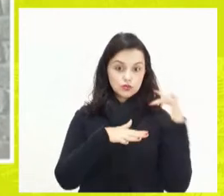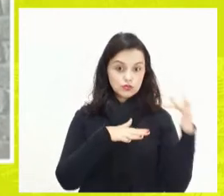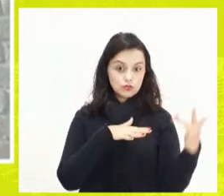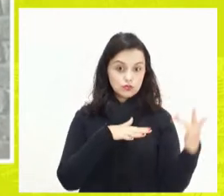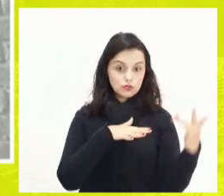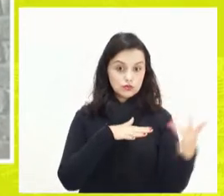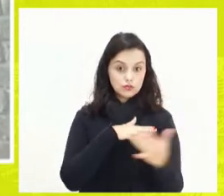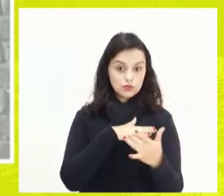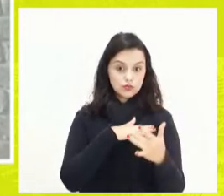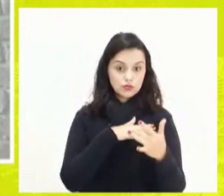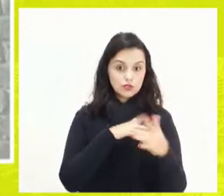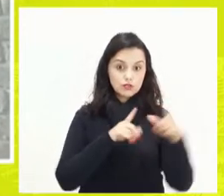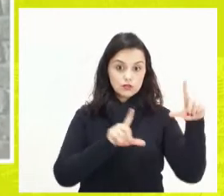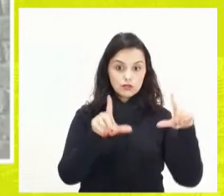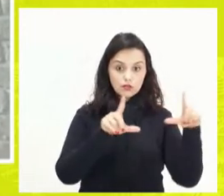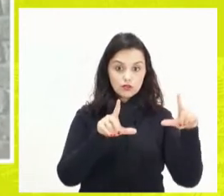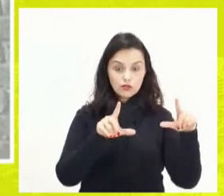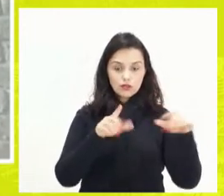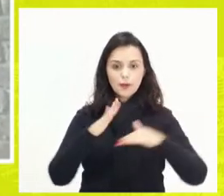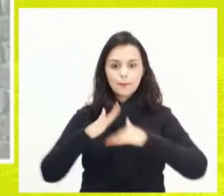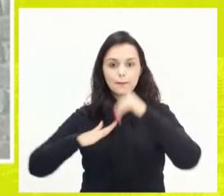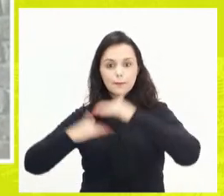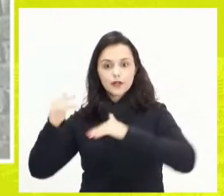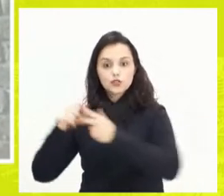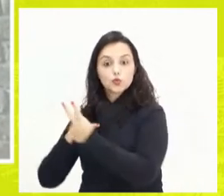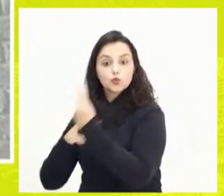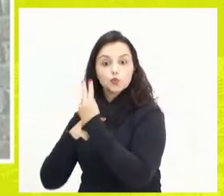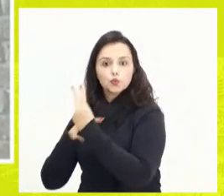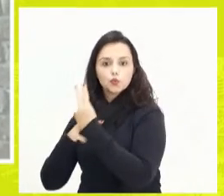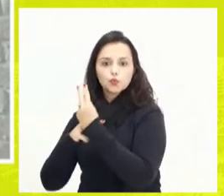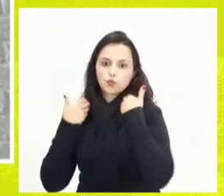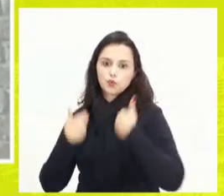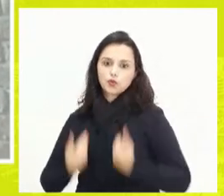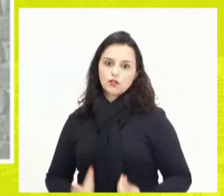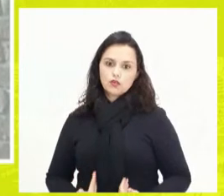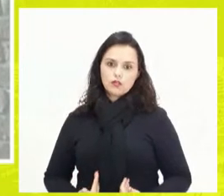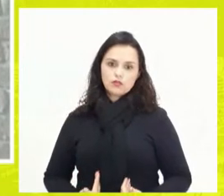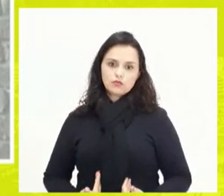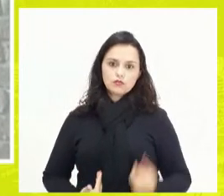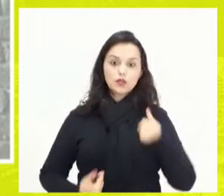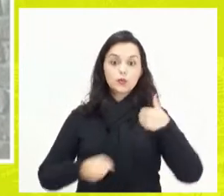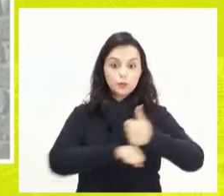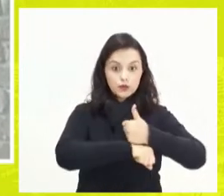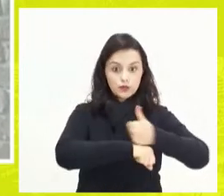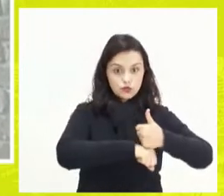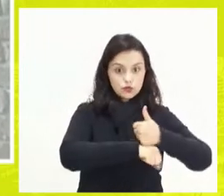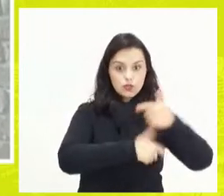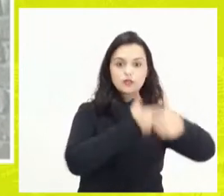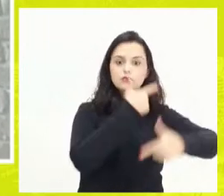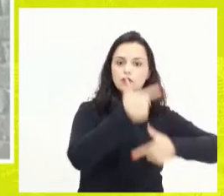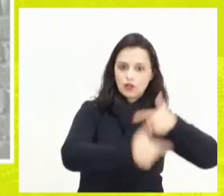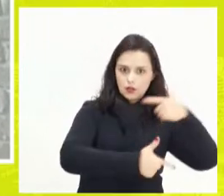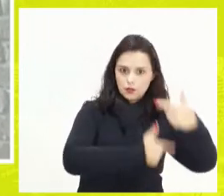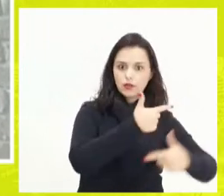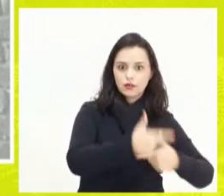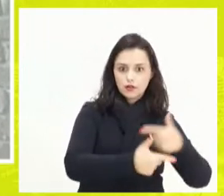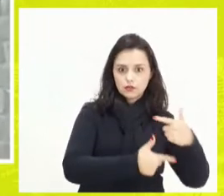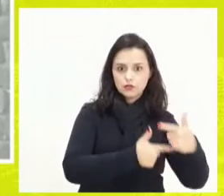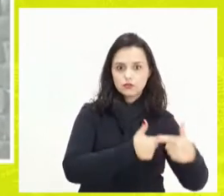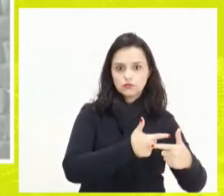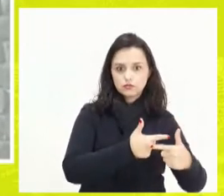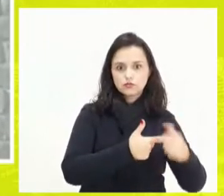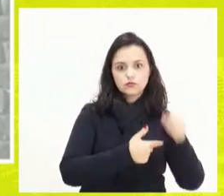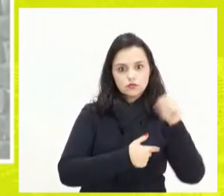limits self-care practices i am a professional when i do my job am i a